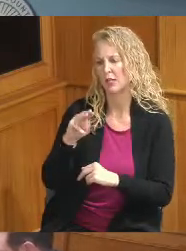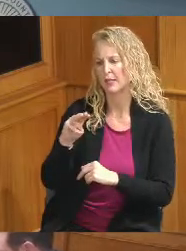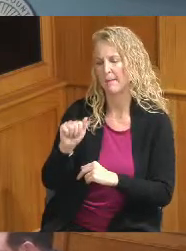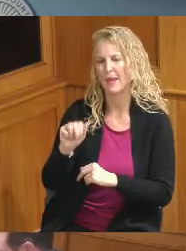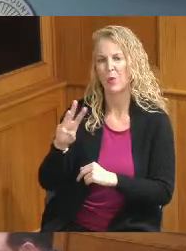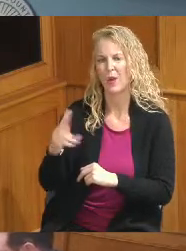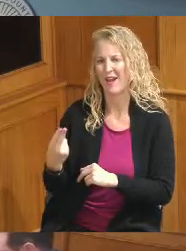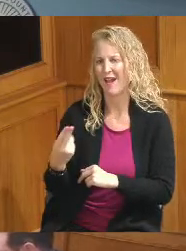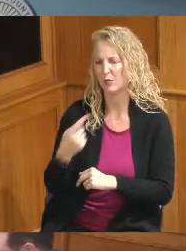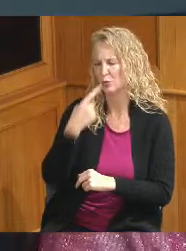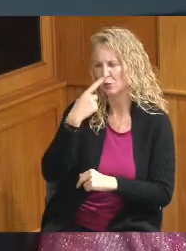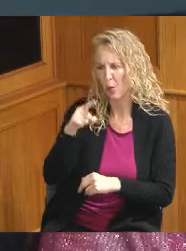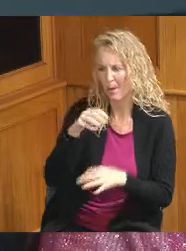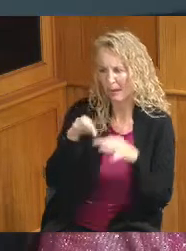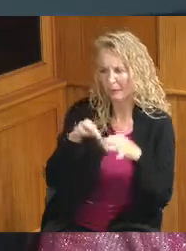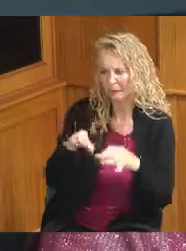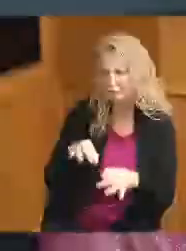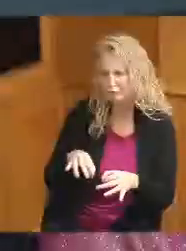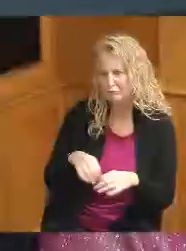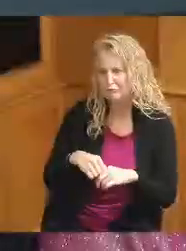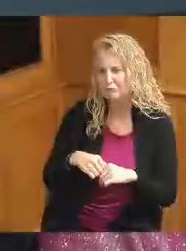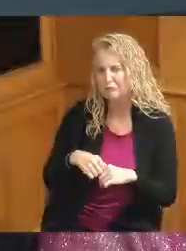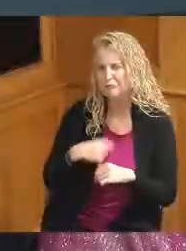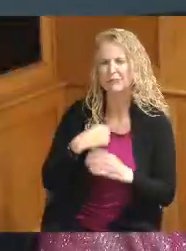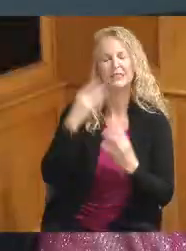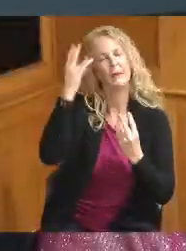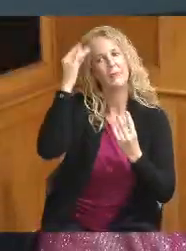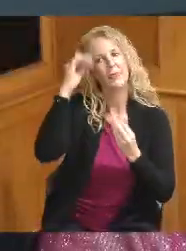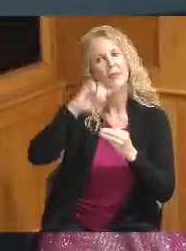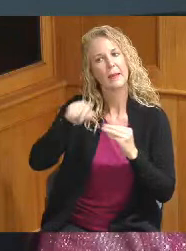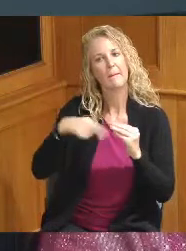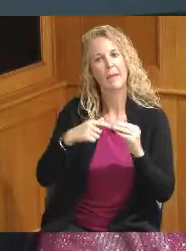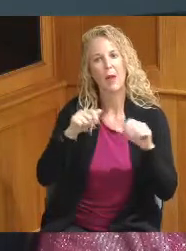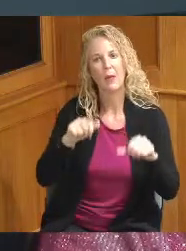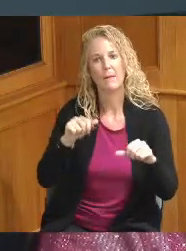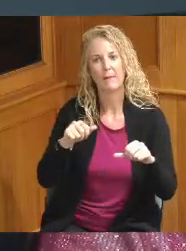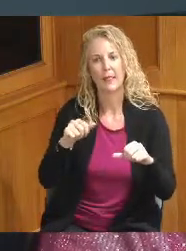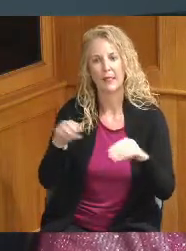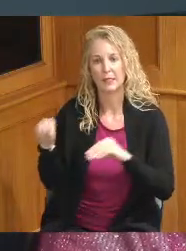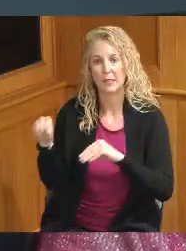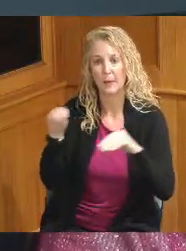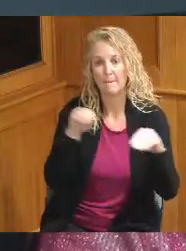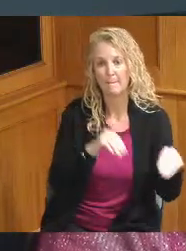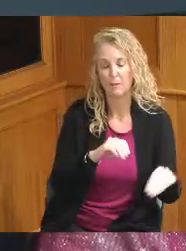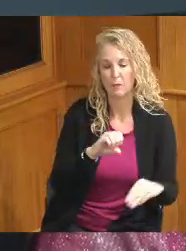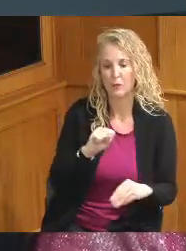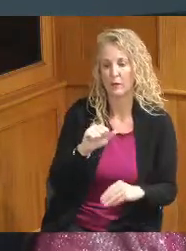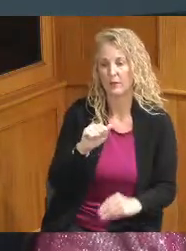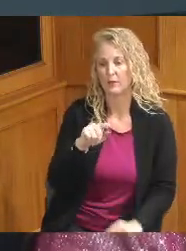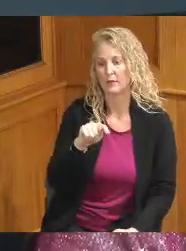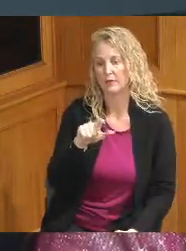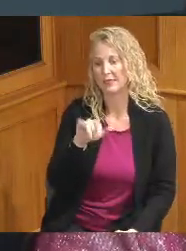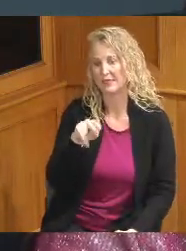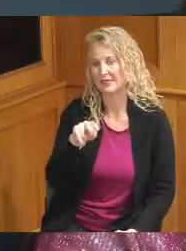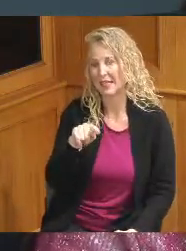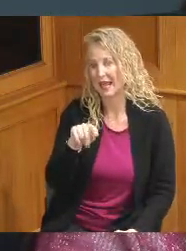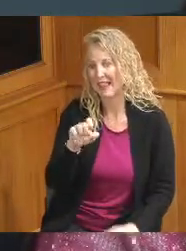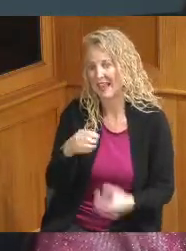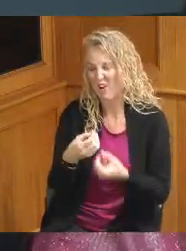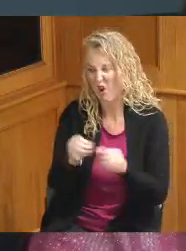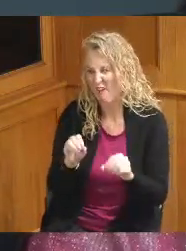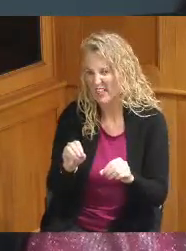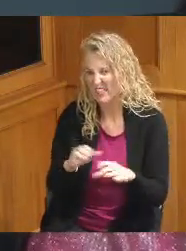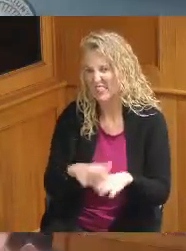Could we be a little more specific, because I'm thinking about our ability to move in as a satellite office. Yes. Does that impact that at